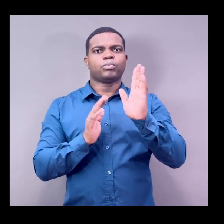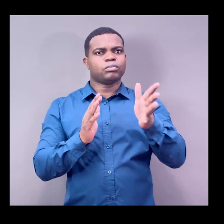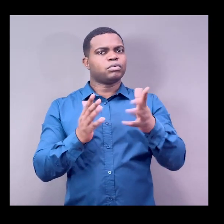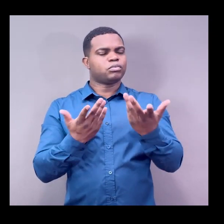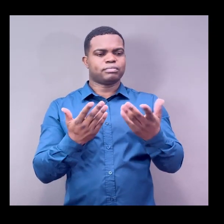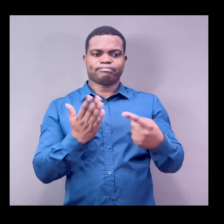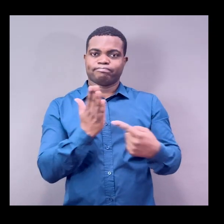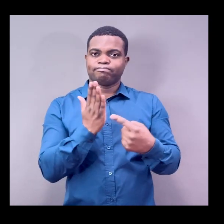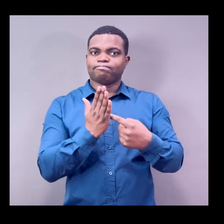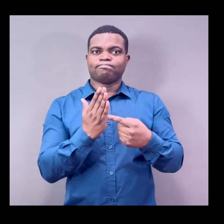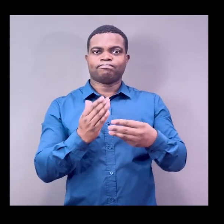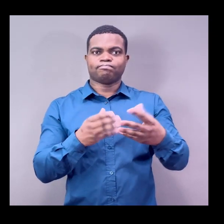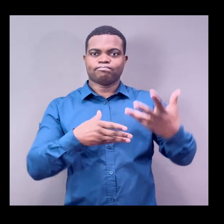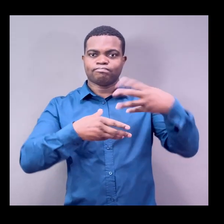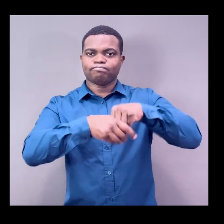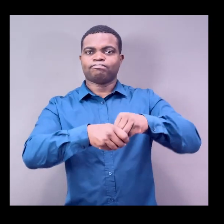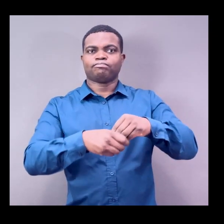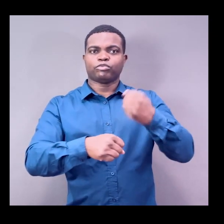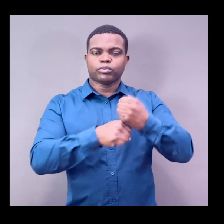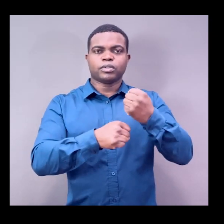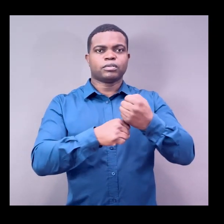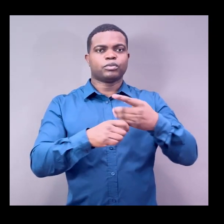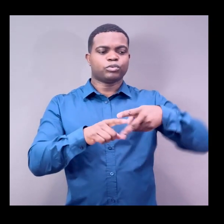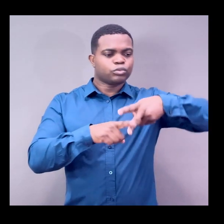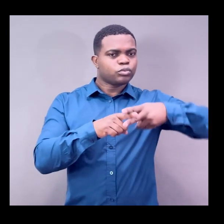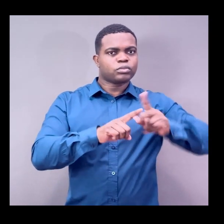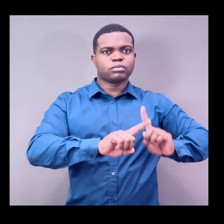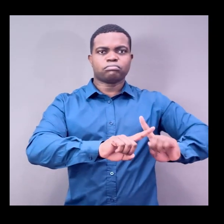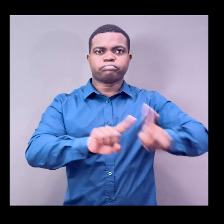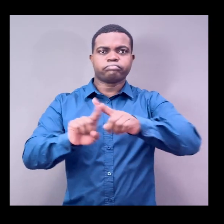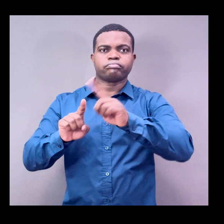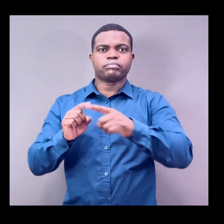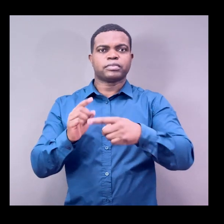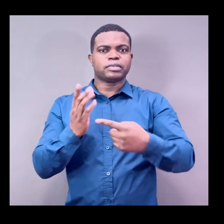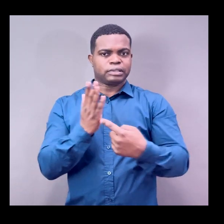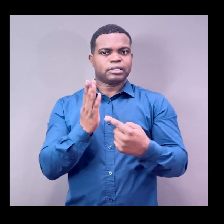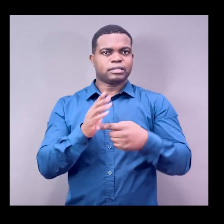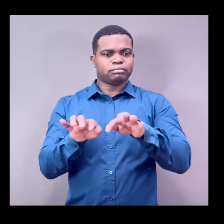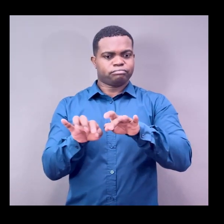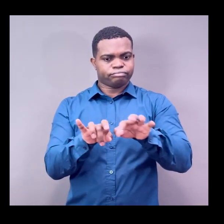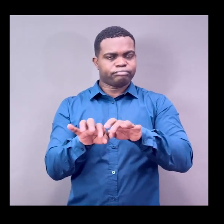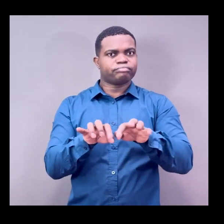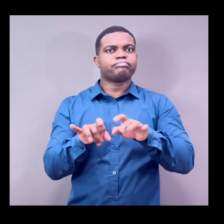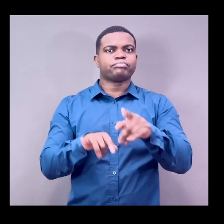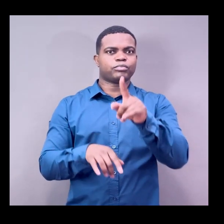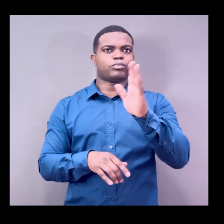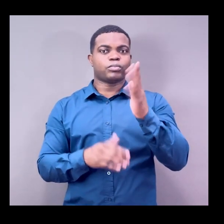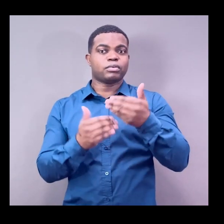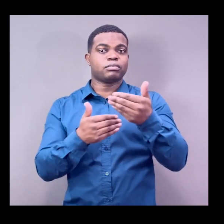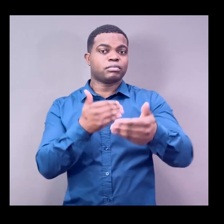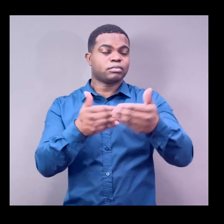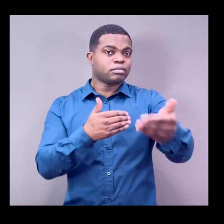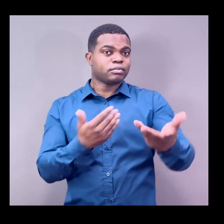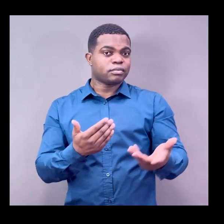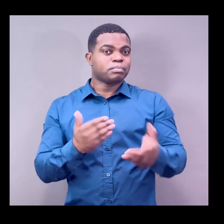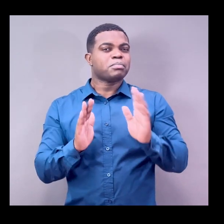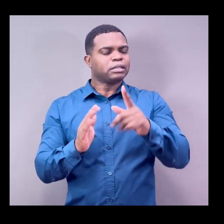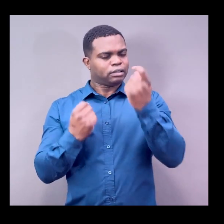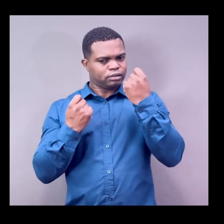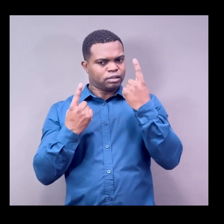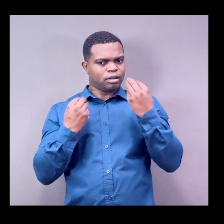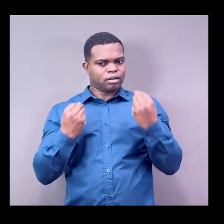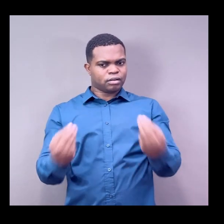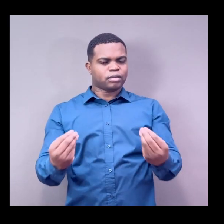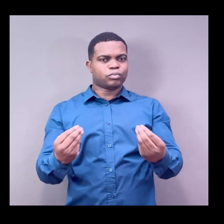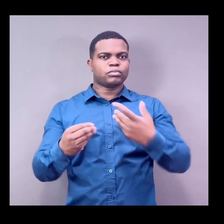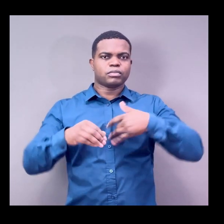be uh working with digital tools. Okay, digital tools, you also need